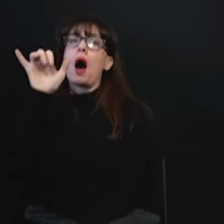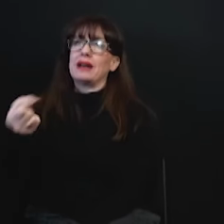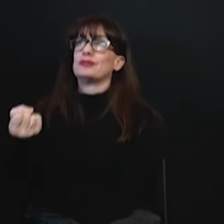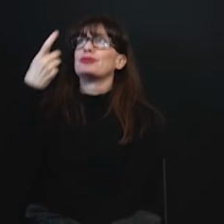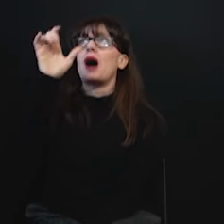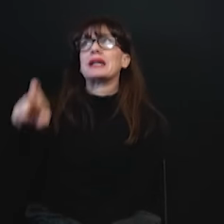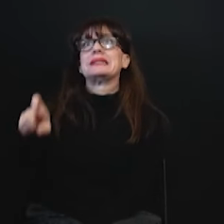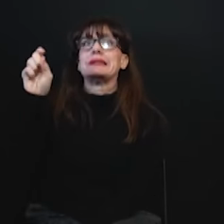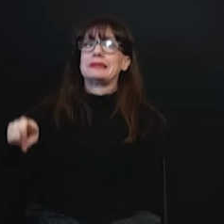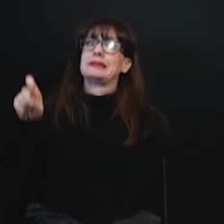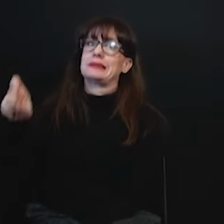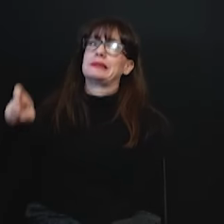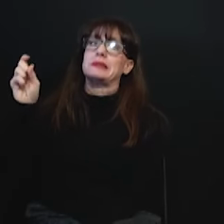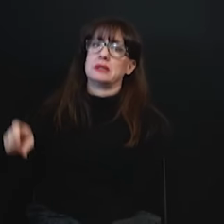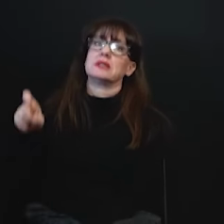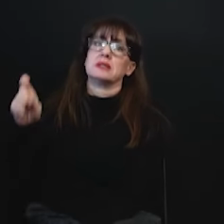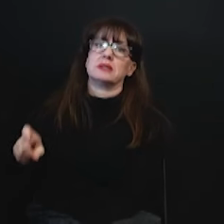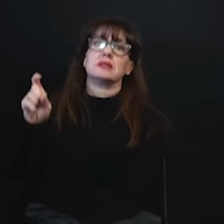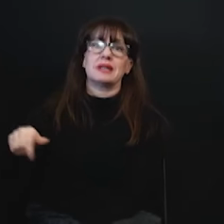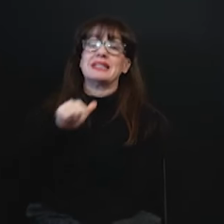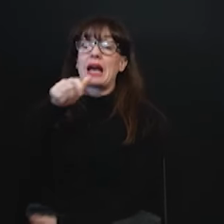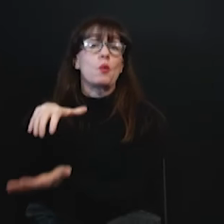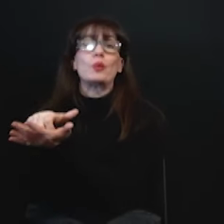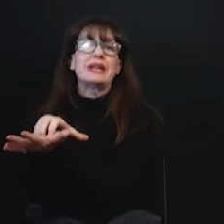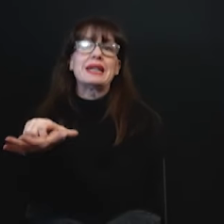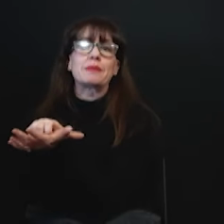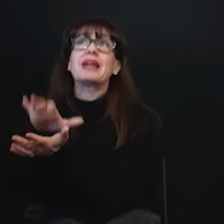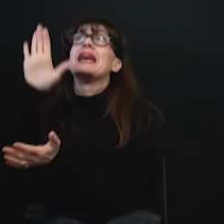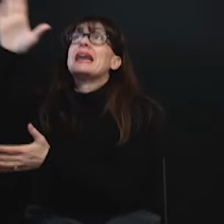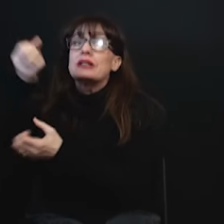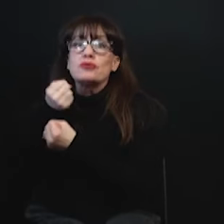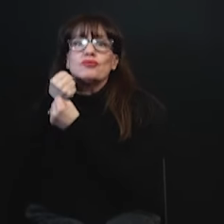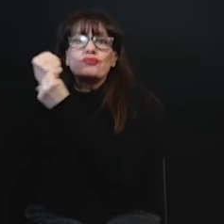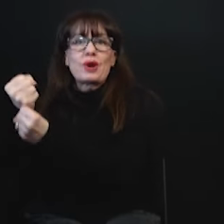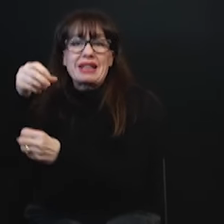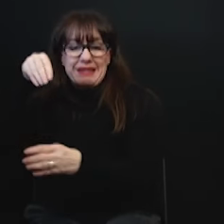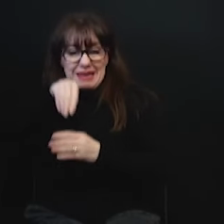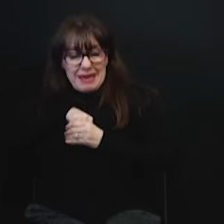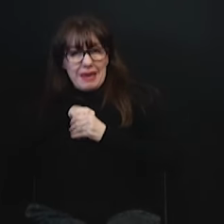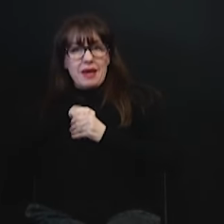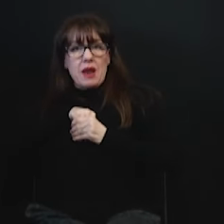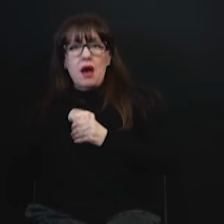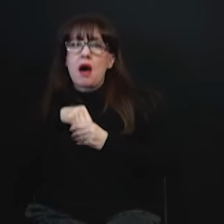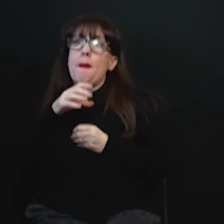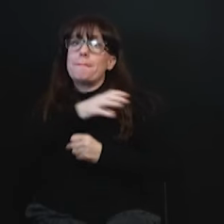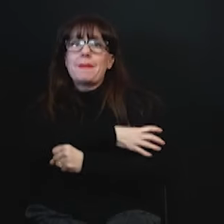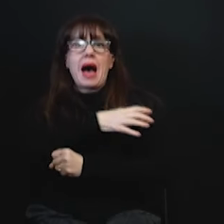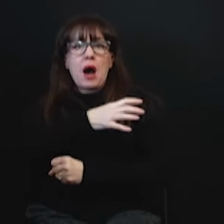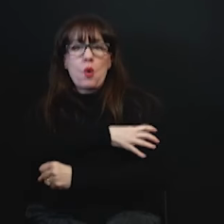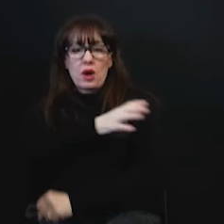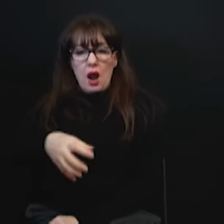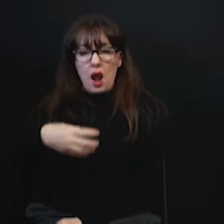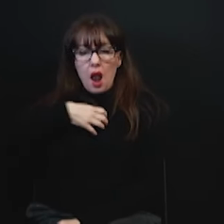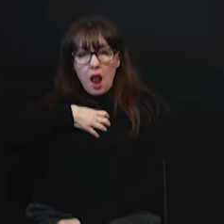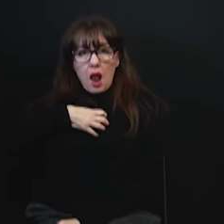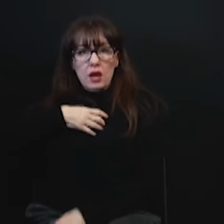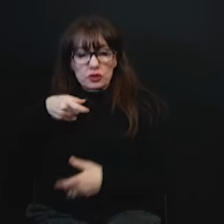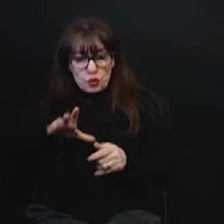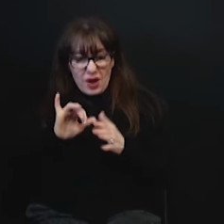Him. And that is not a sign of weakness. It is His strength in you. His power in our